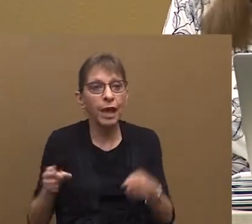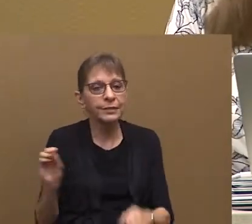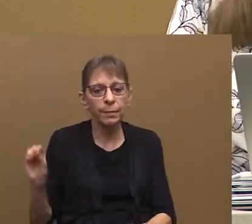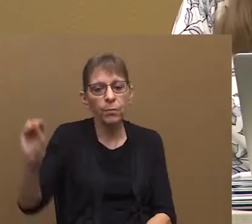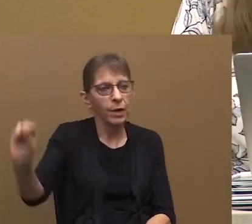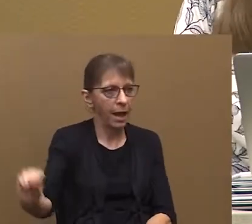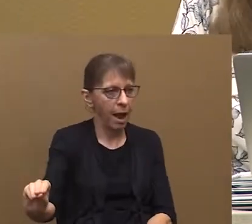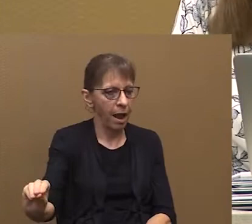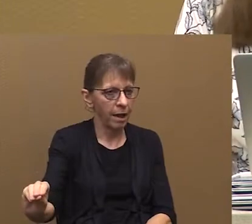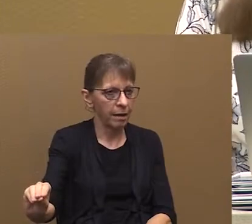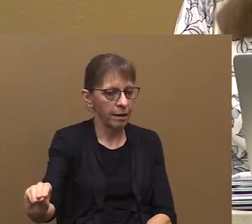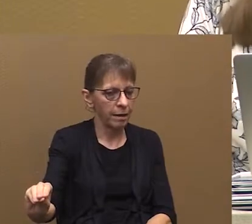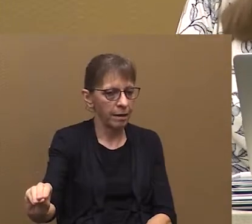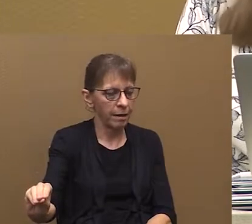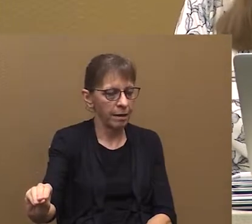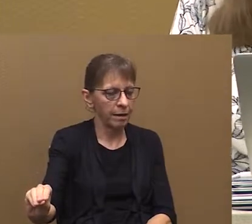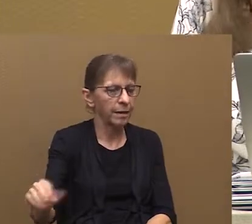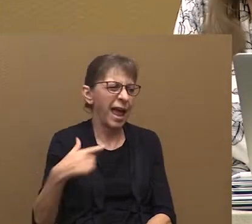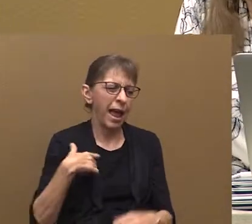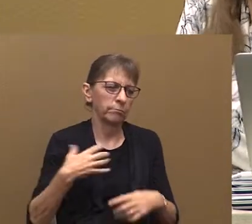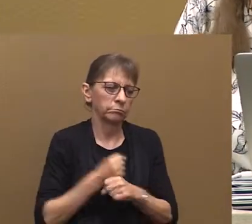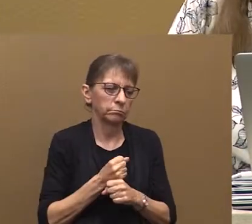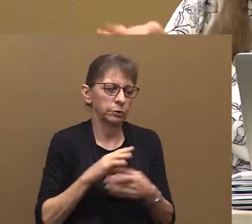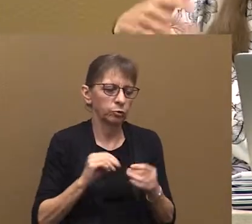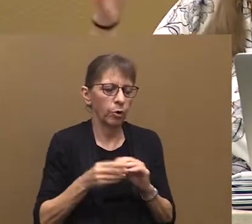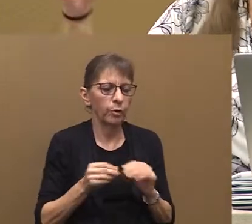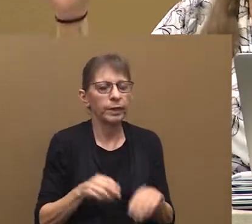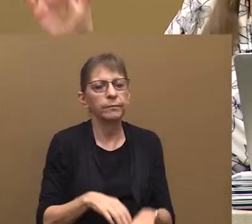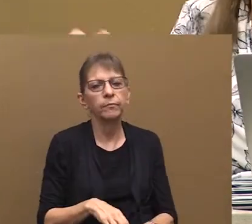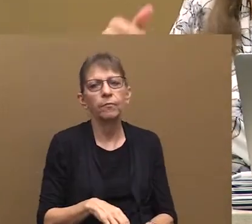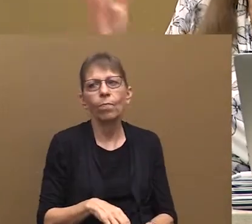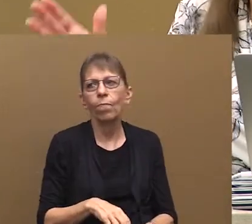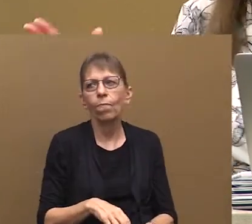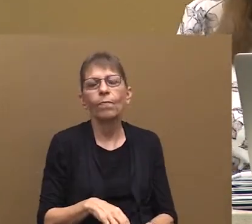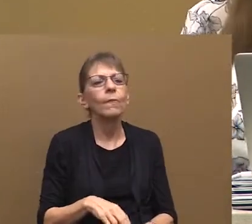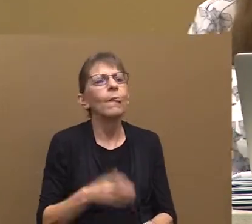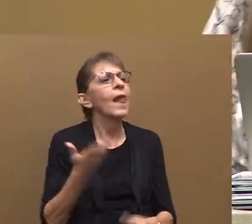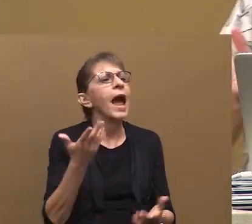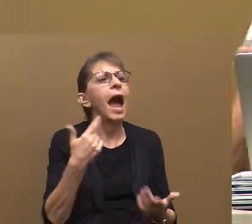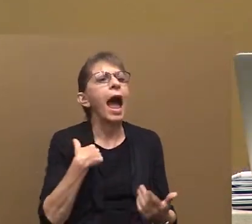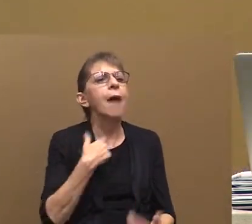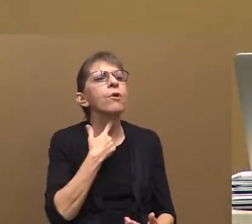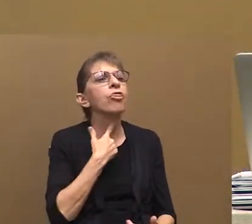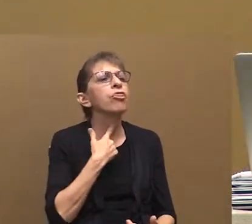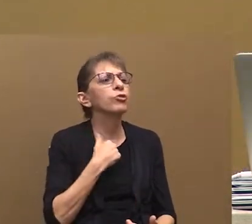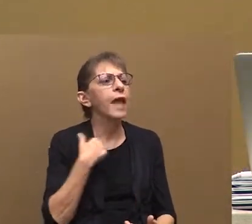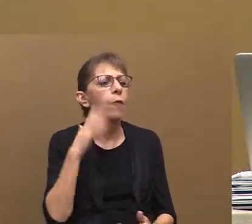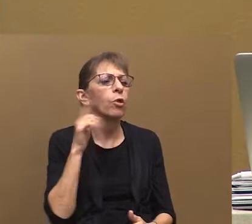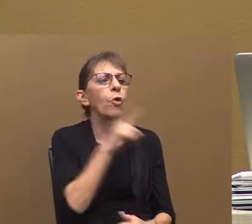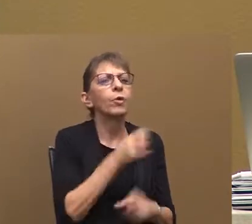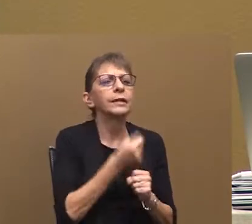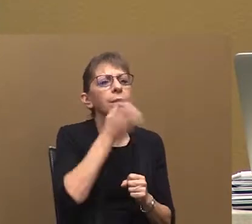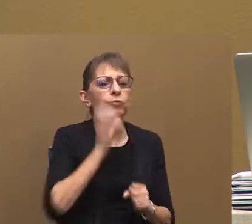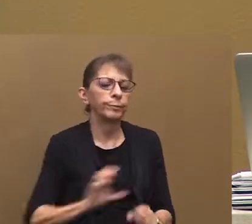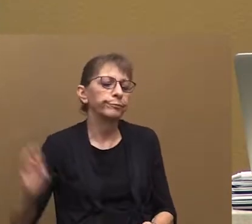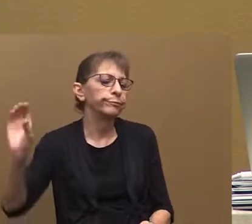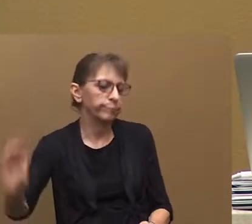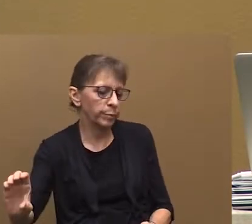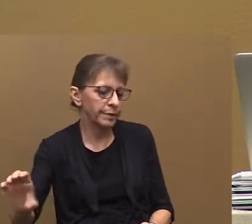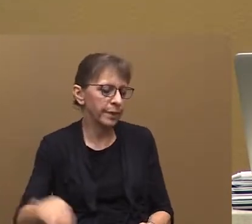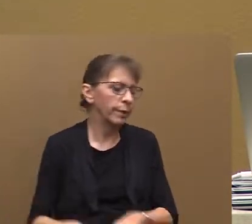he thought, I'm paraphrasing the story, but I'm thirsty, I'm gonna go get something to drink. So Josh goes